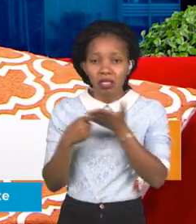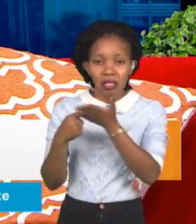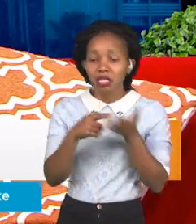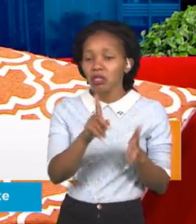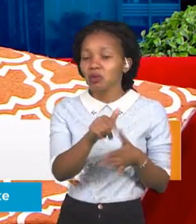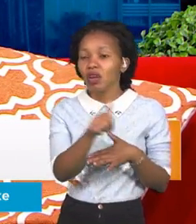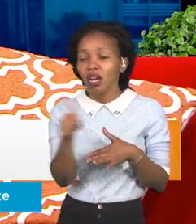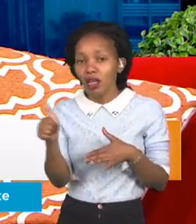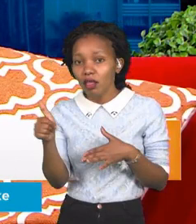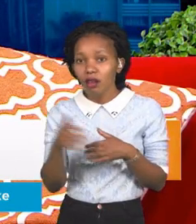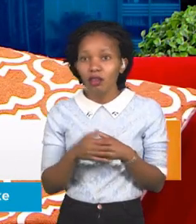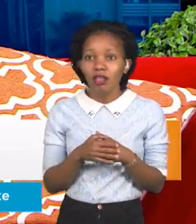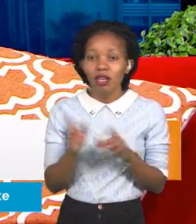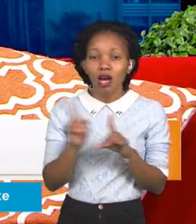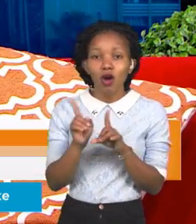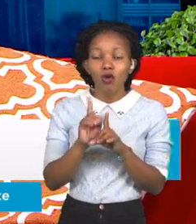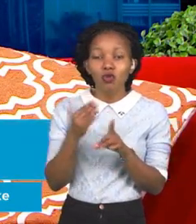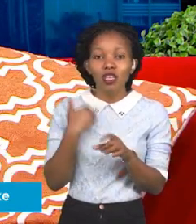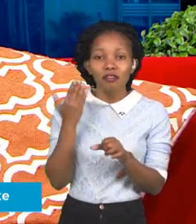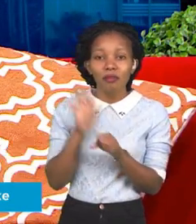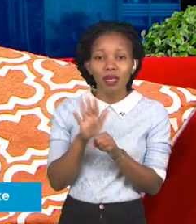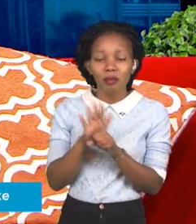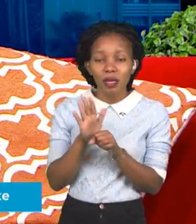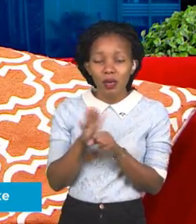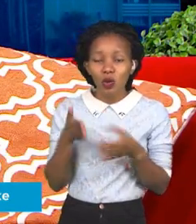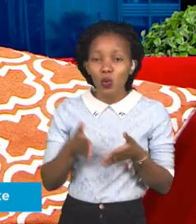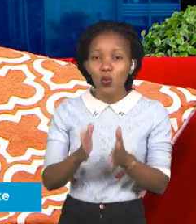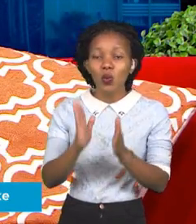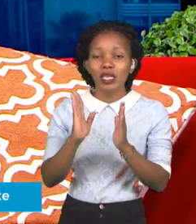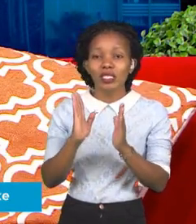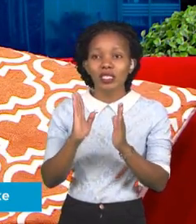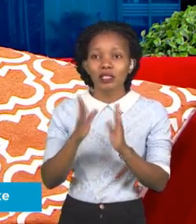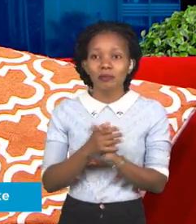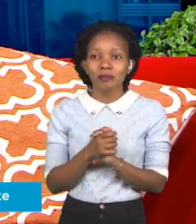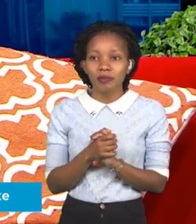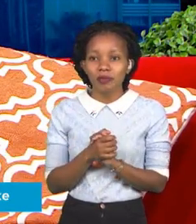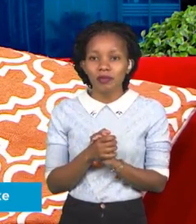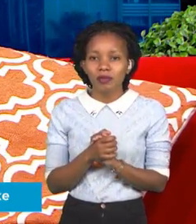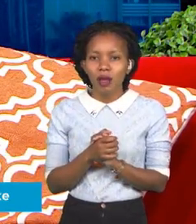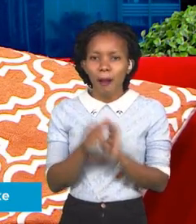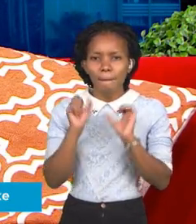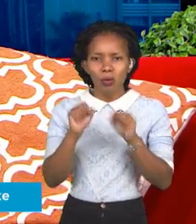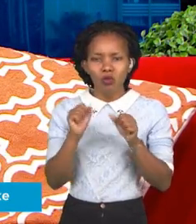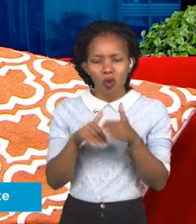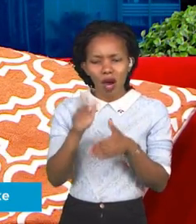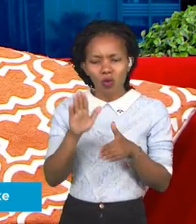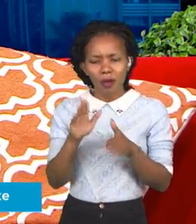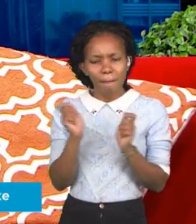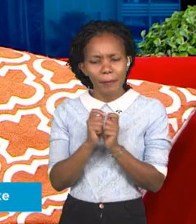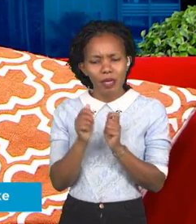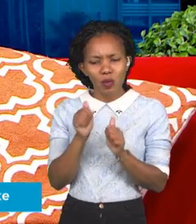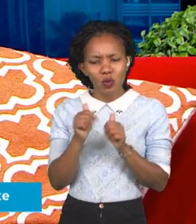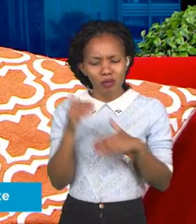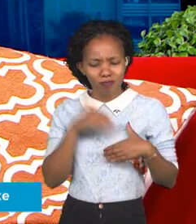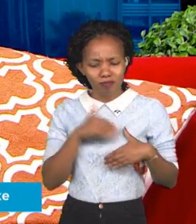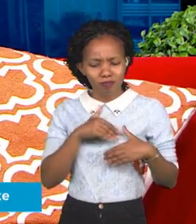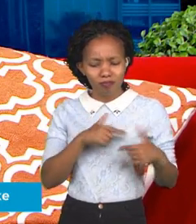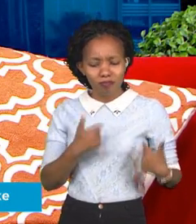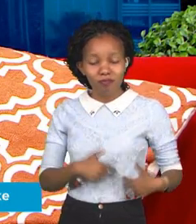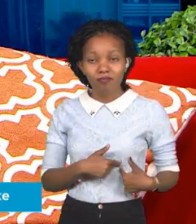other, they have many avenues of letting out what is it is that is inside of